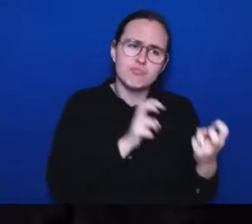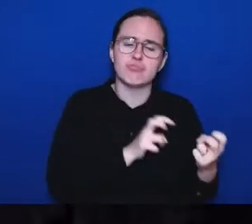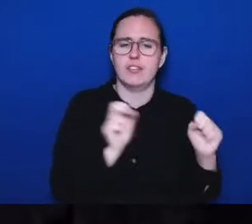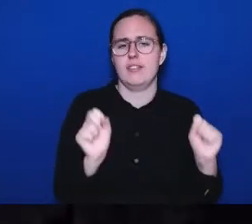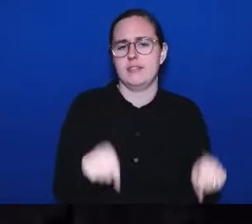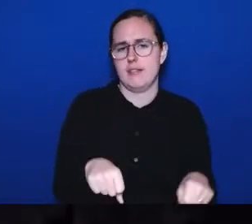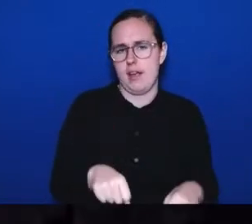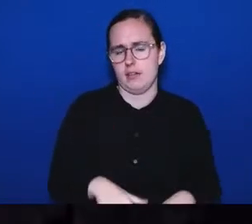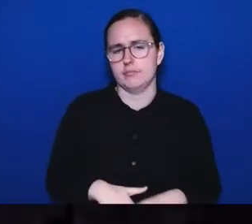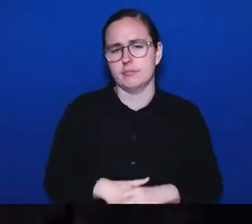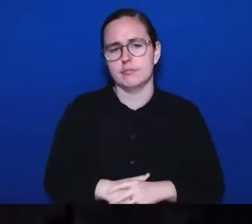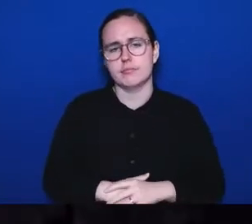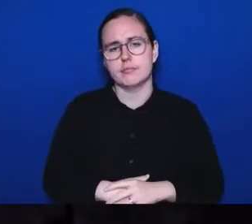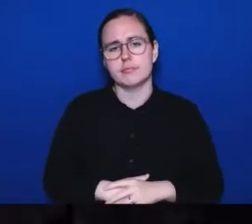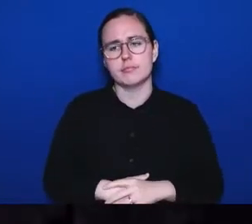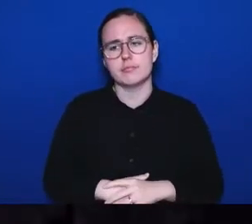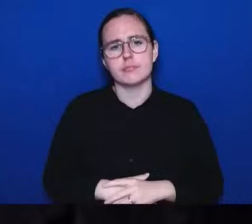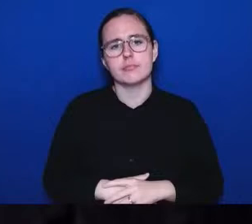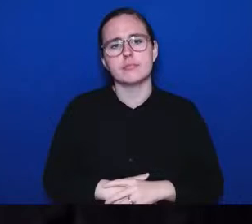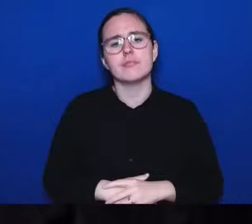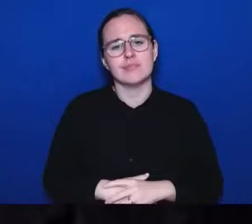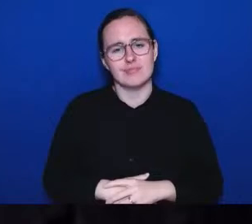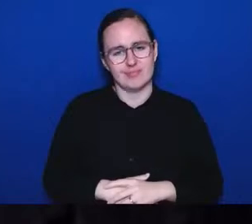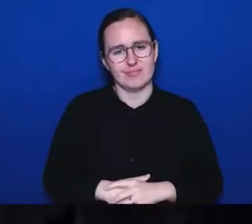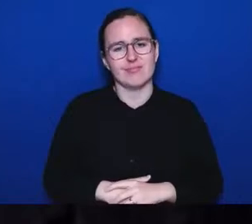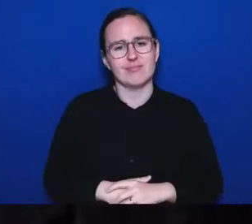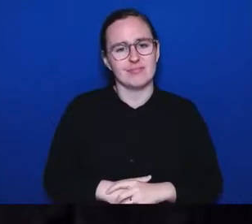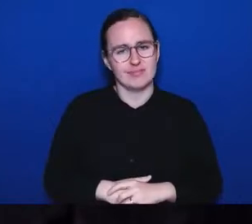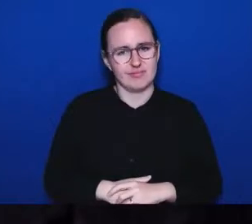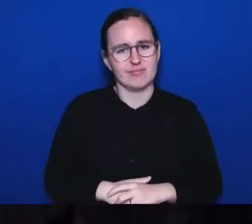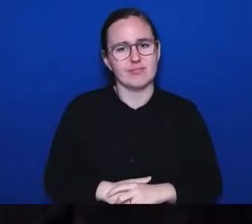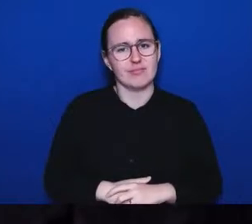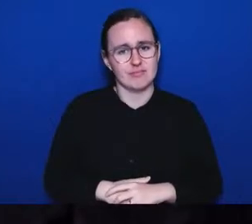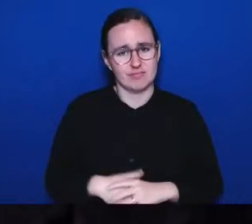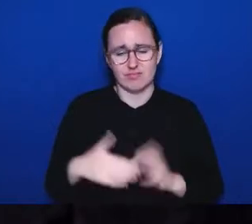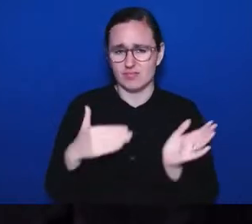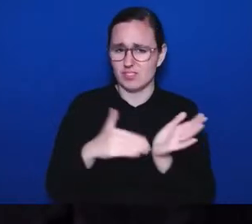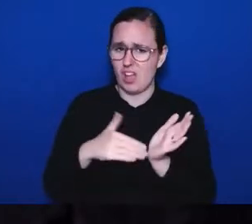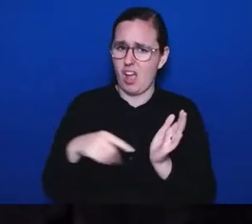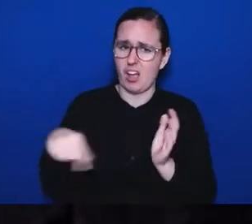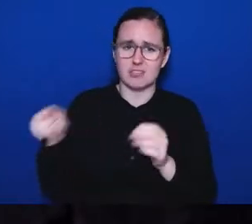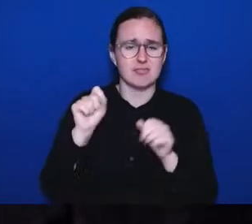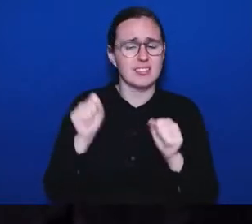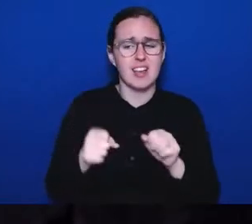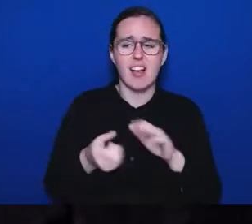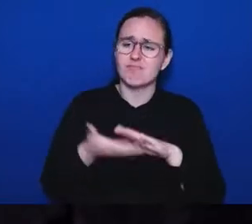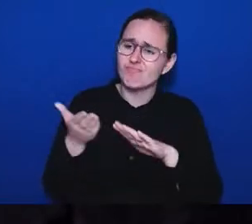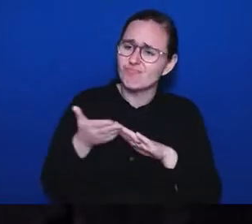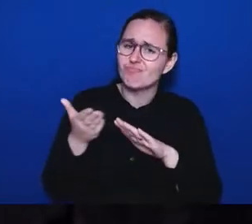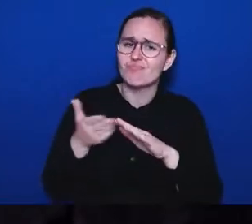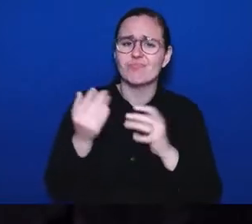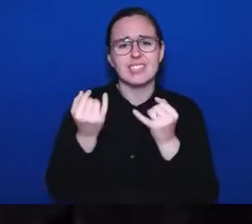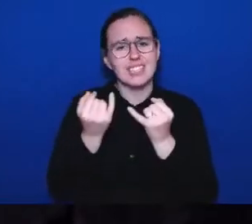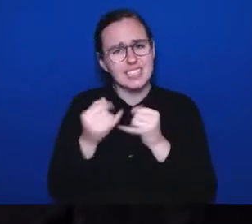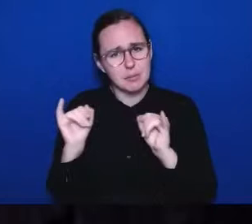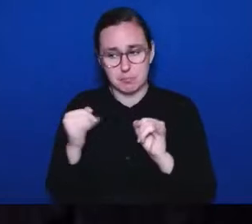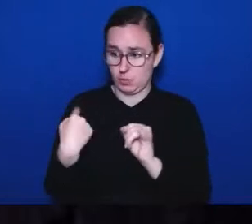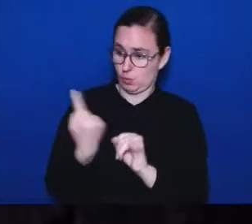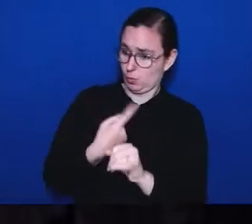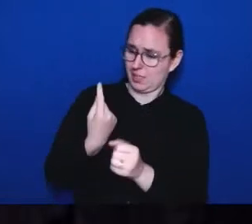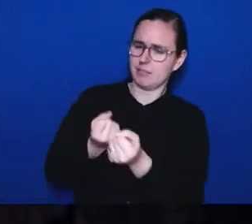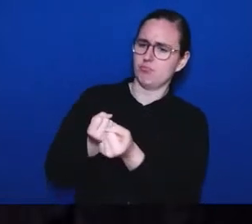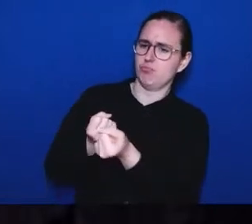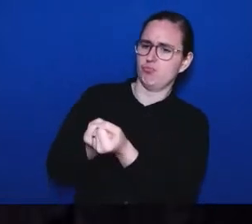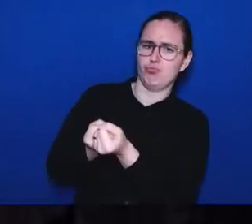continue to run their medical practice with independence, but recognizes the work that they do. And it is, I think, a